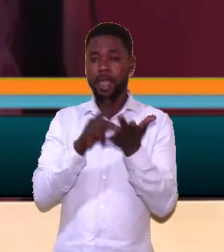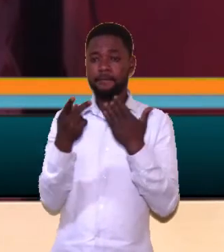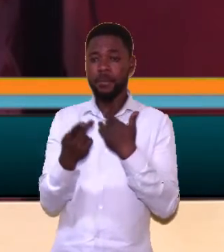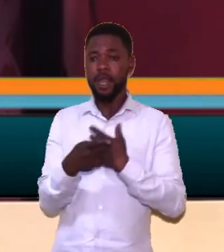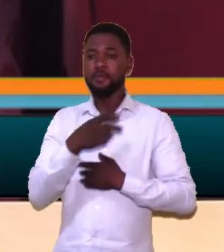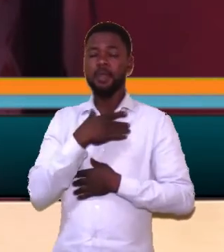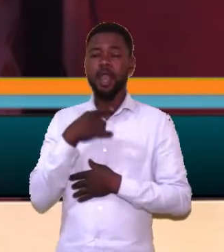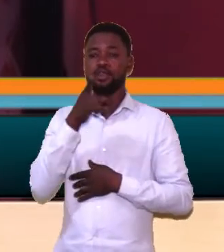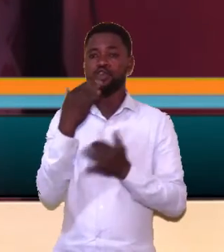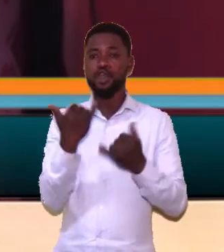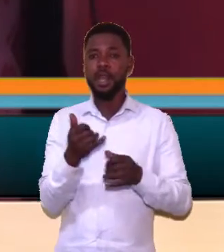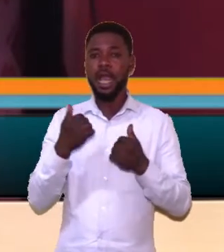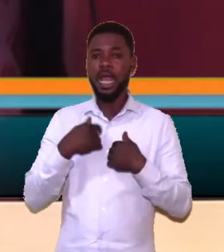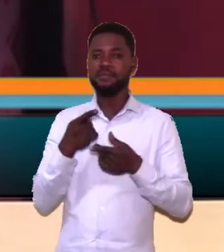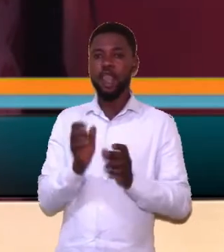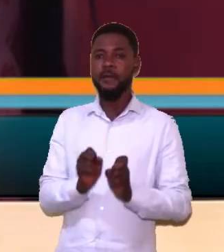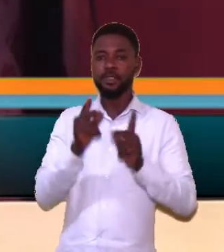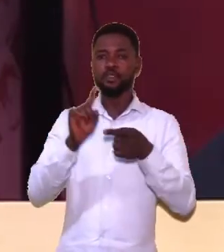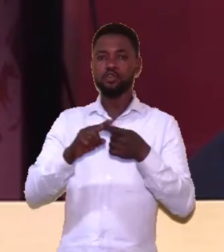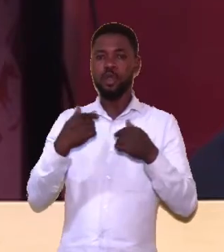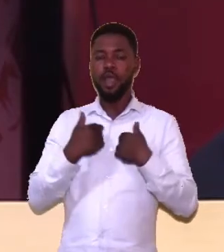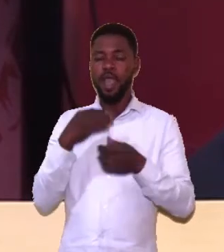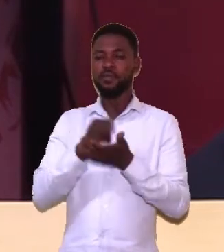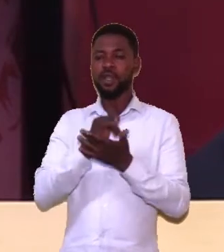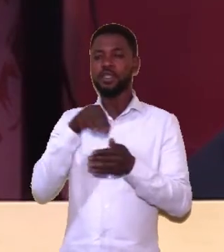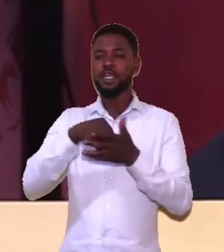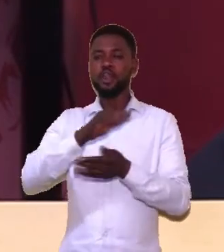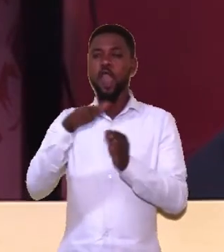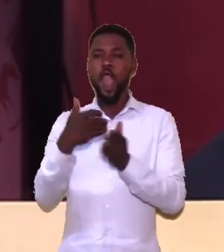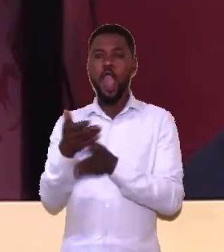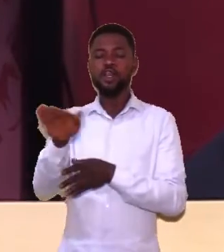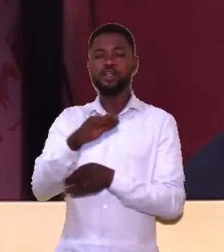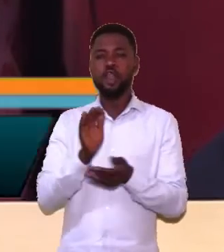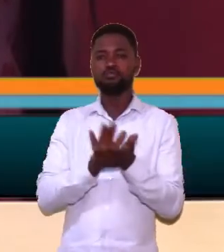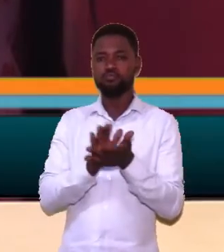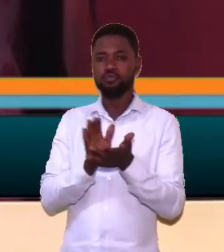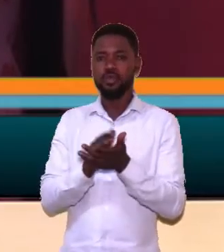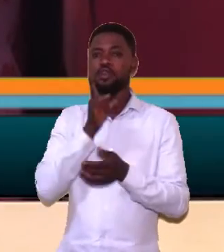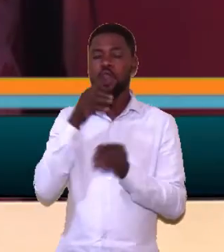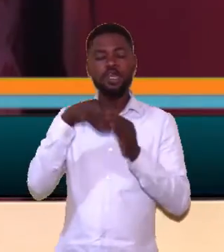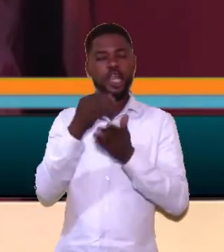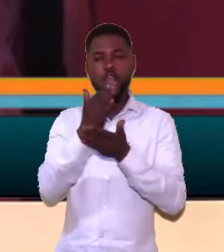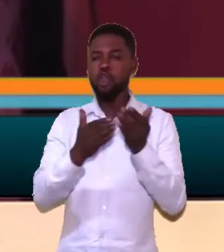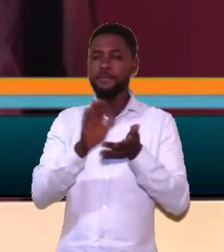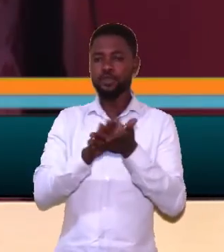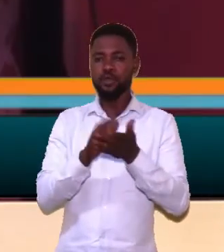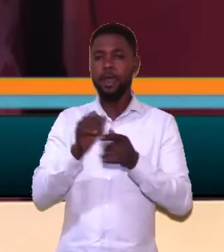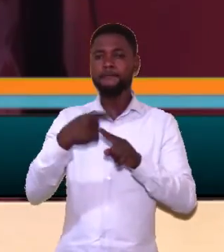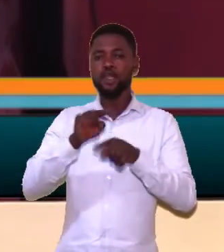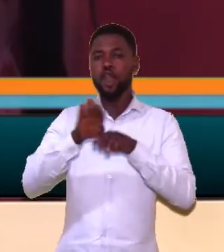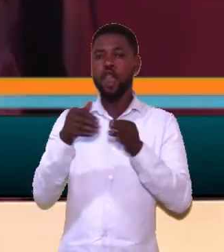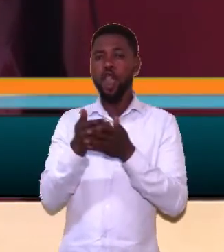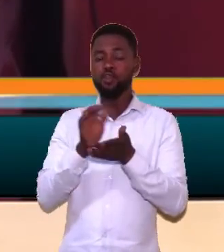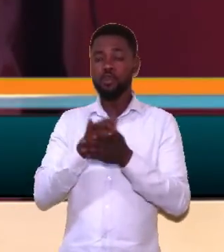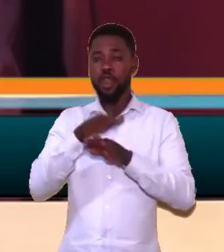and on some of the episodes we talked about it, and you now have the opportunity to have that in all your schools, not in Yes. some